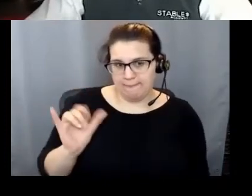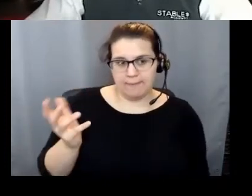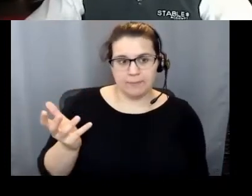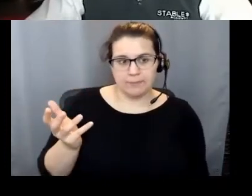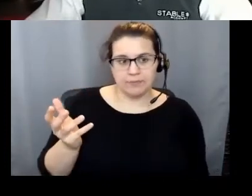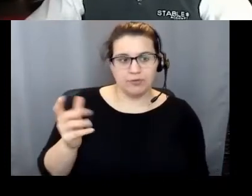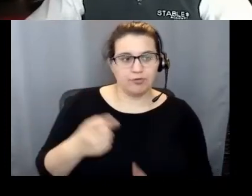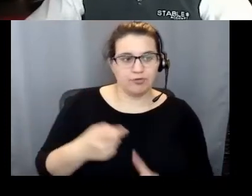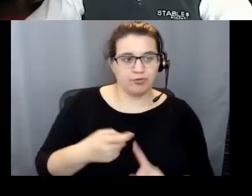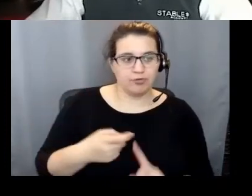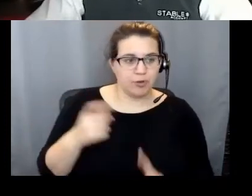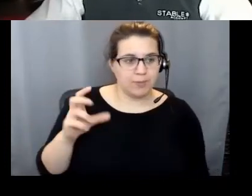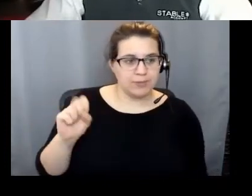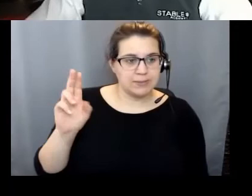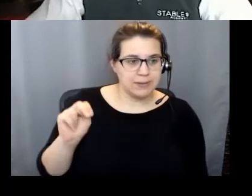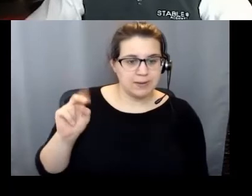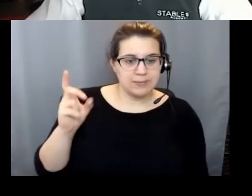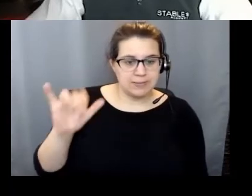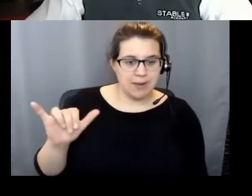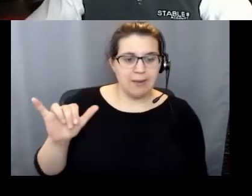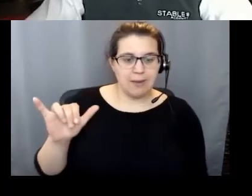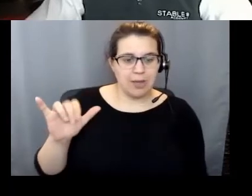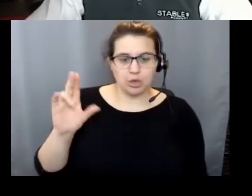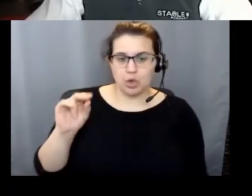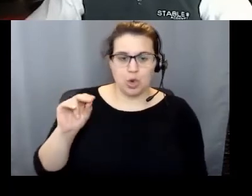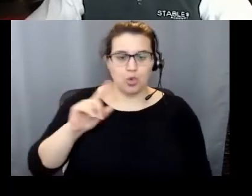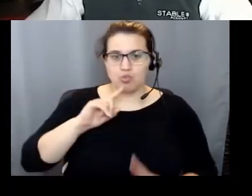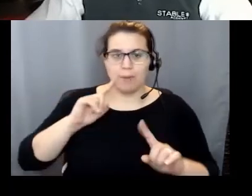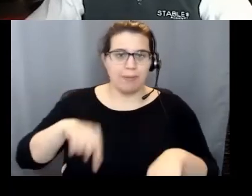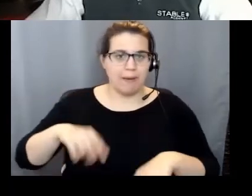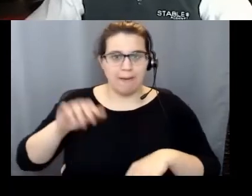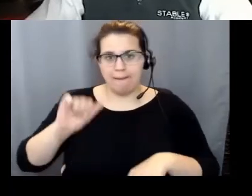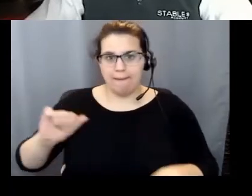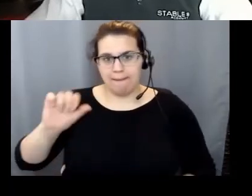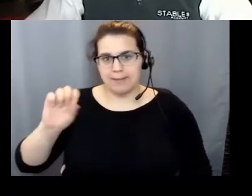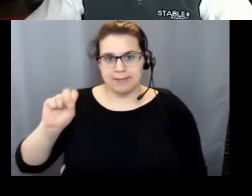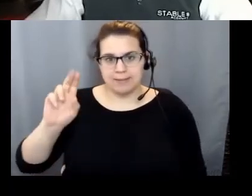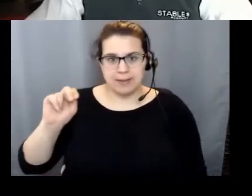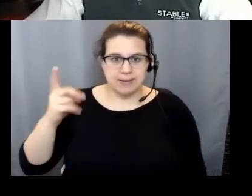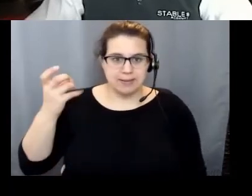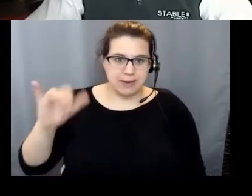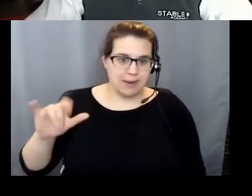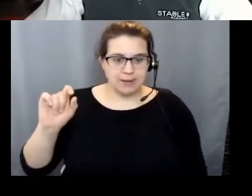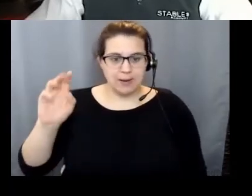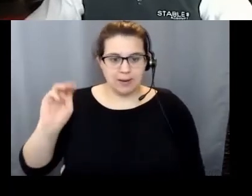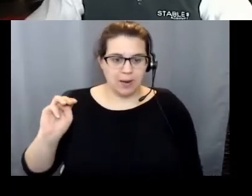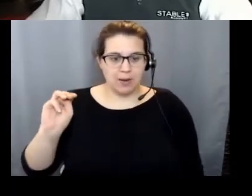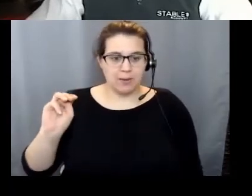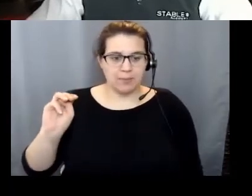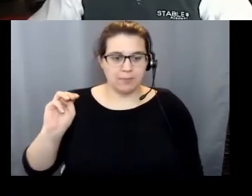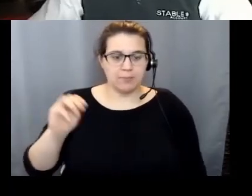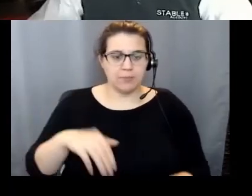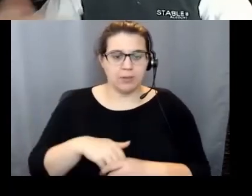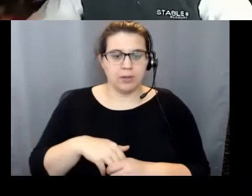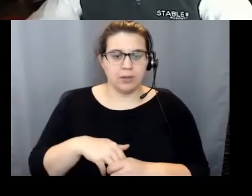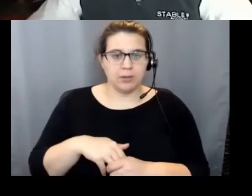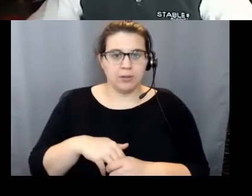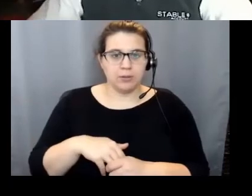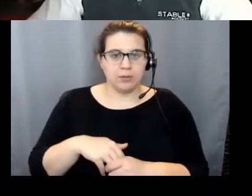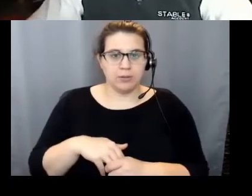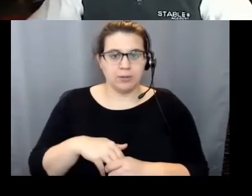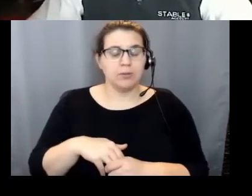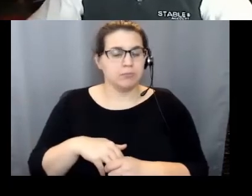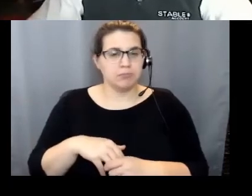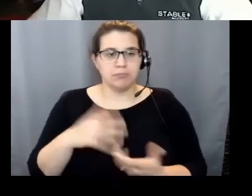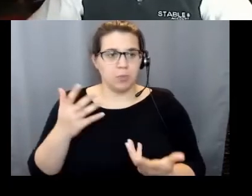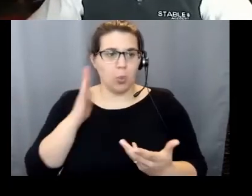someday, no reply at someday.com. It will have a box in it. You can click on a button to verify,